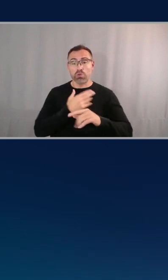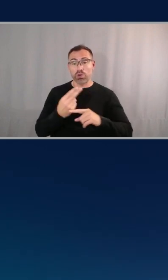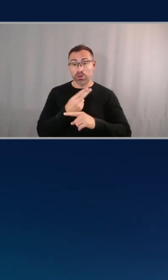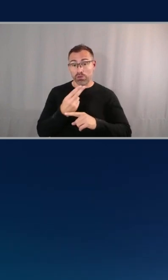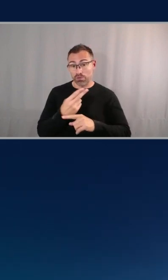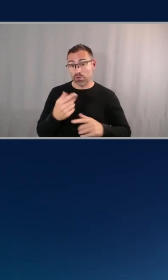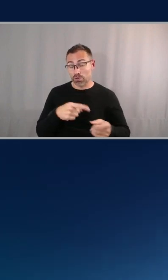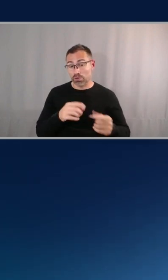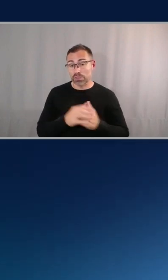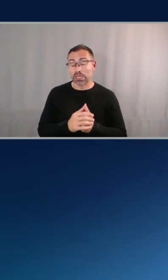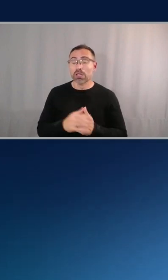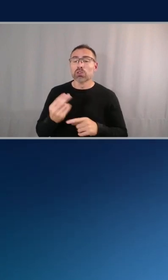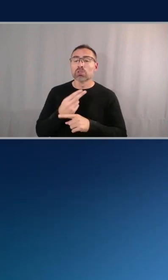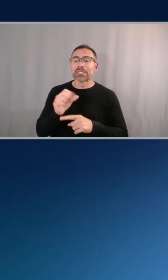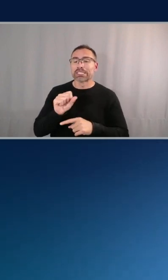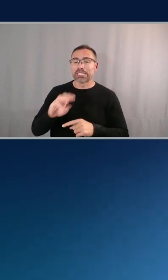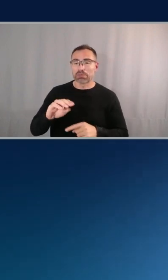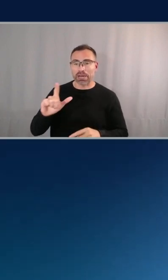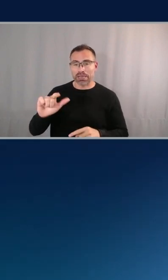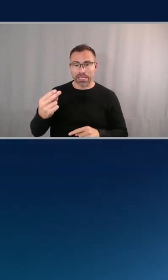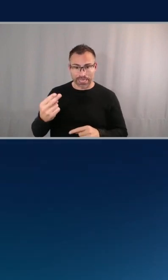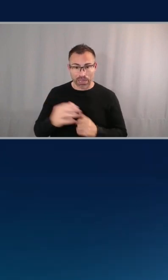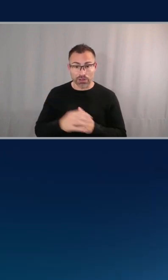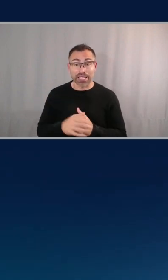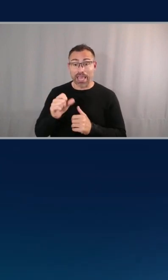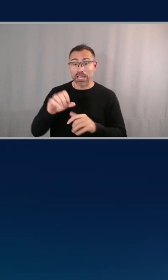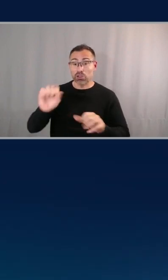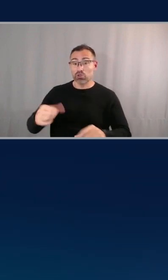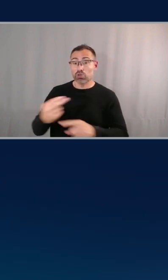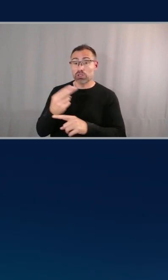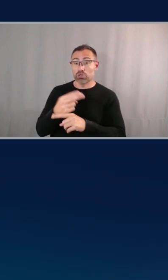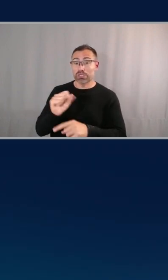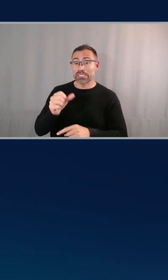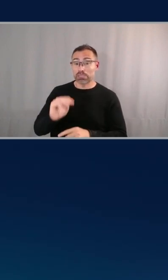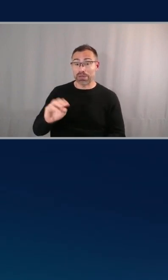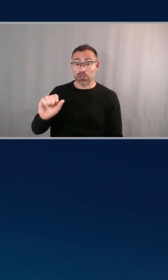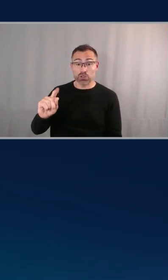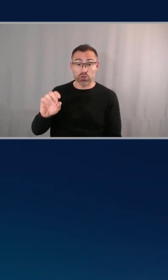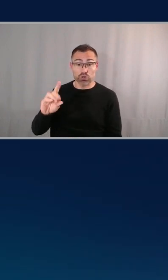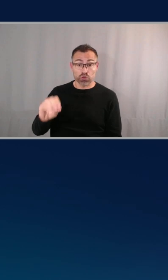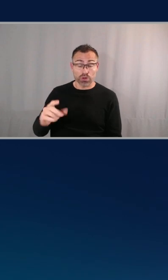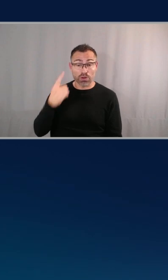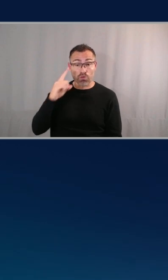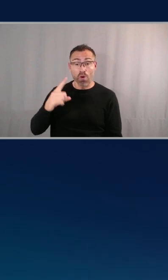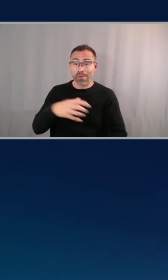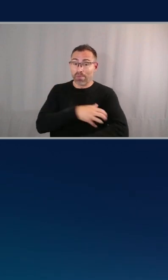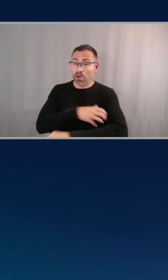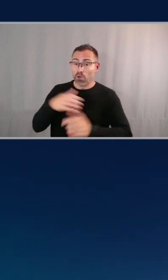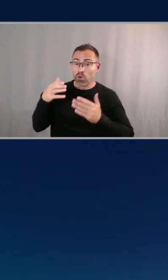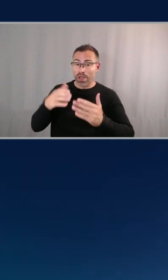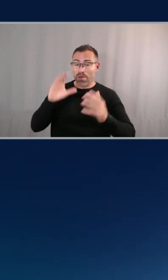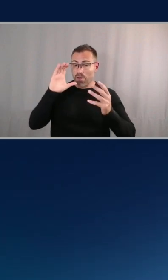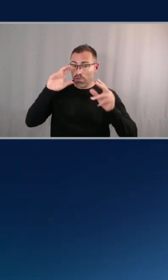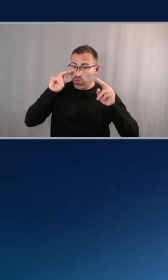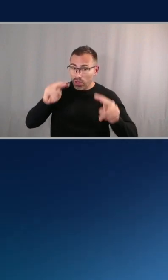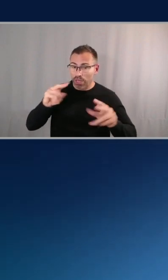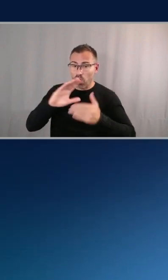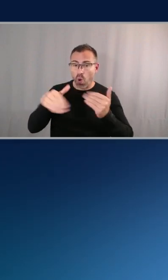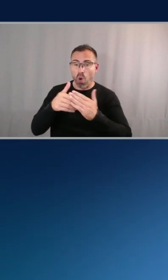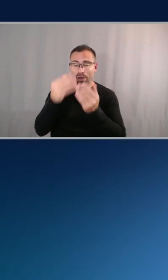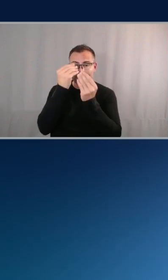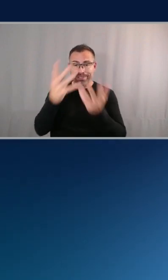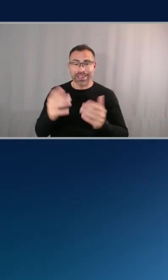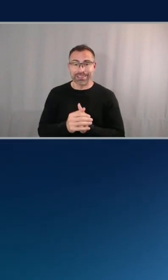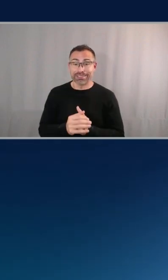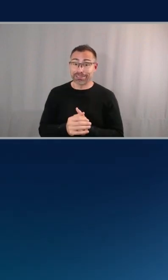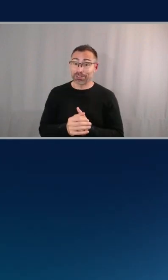you can now use SageMaker Unified Studio as sort of a very powerful way for you to look at all of your data as well. So, yeah.